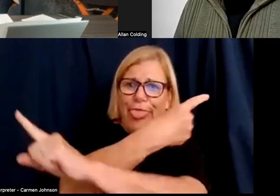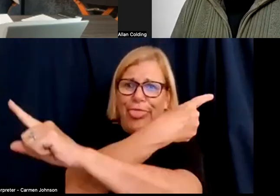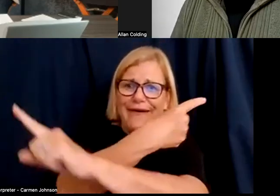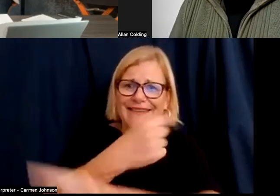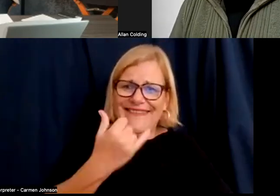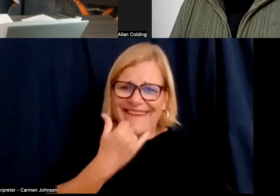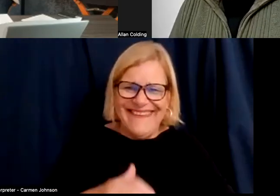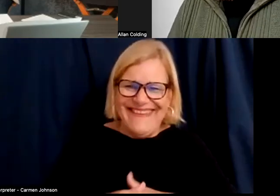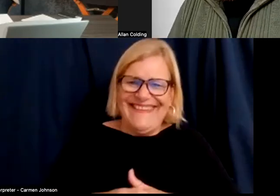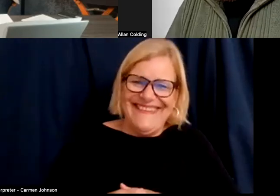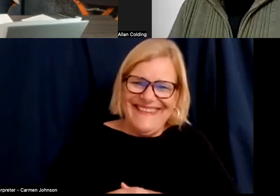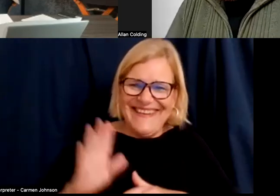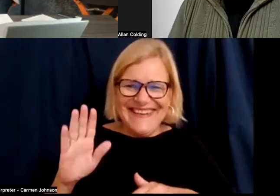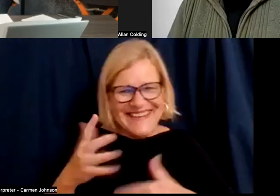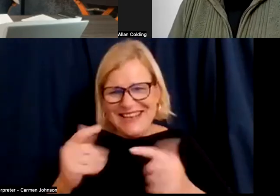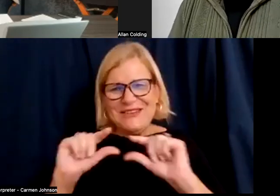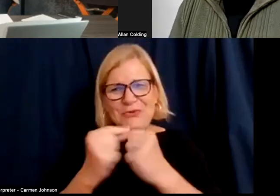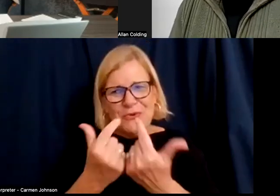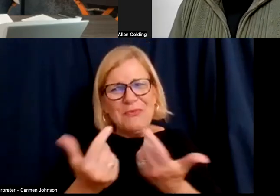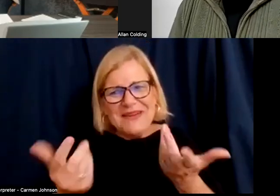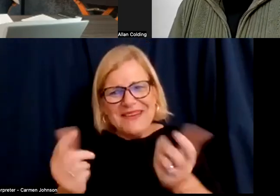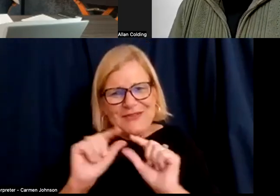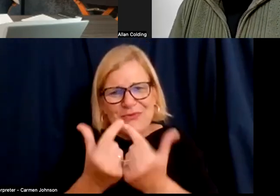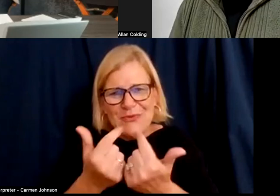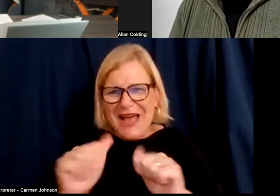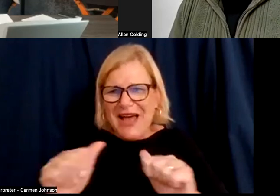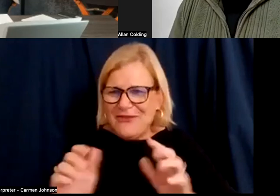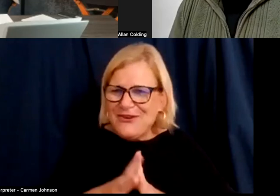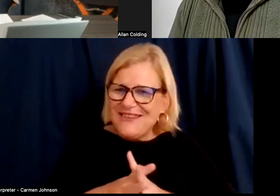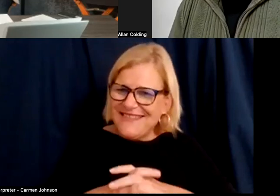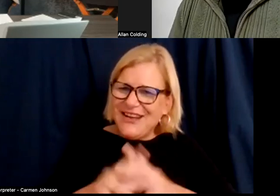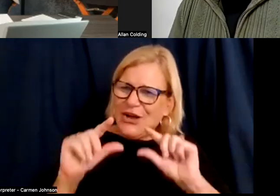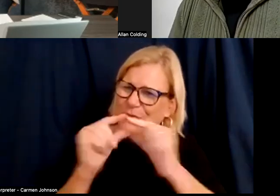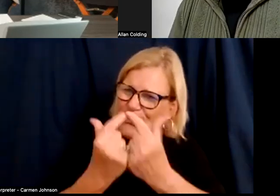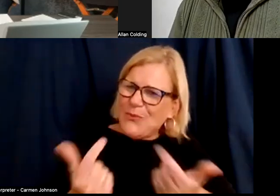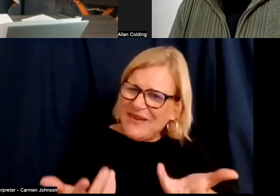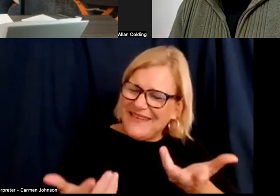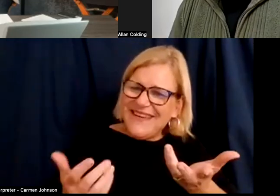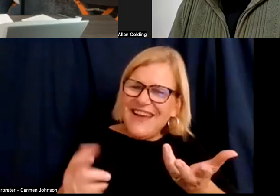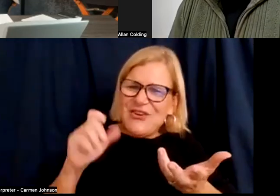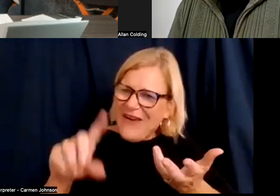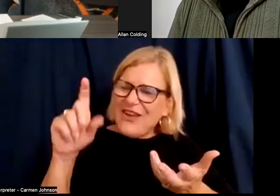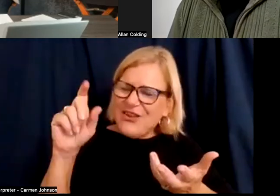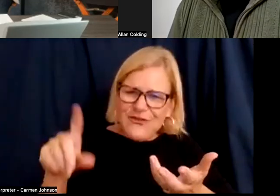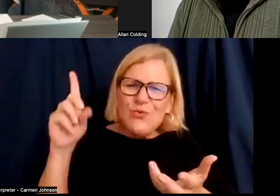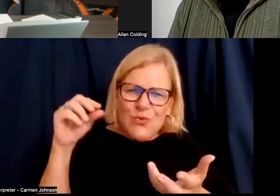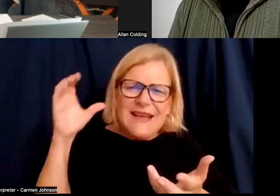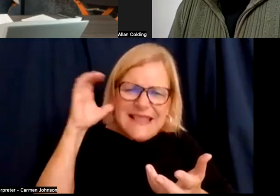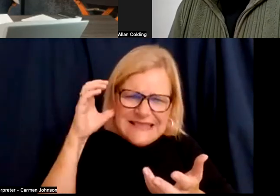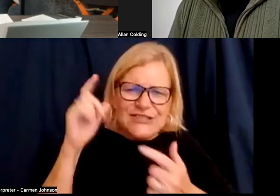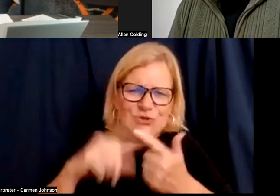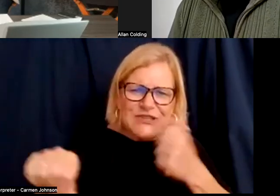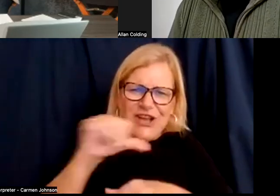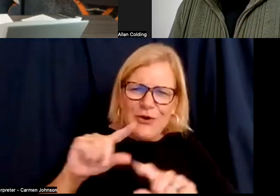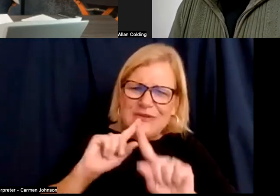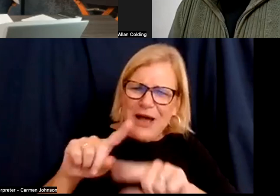them. So it's all a group effort. It's A group and and you can only do that by listening to each other and